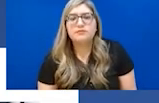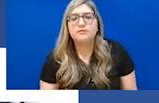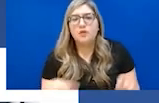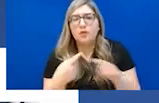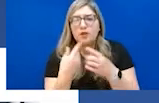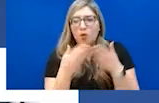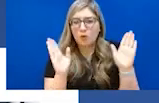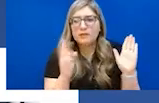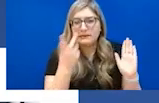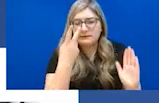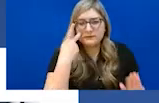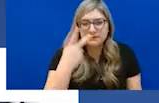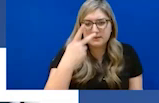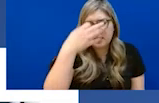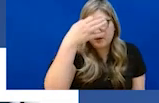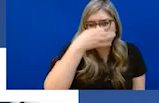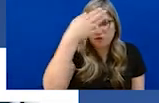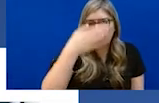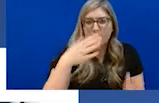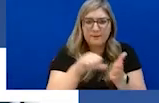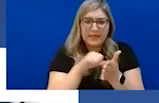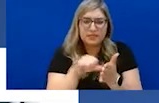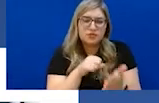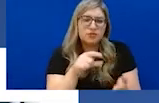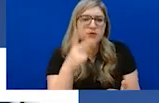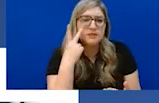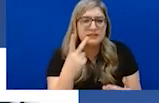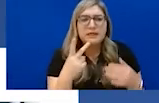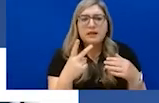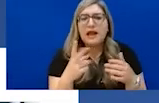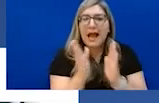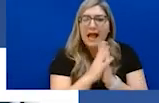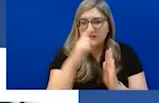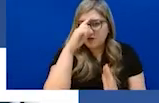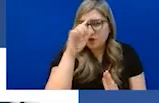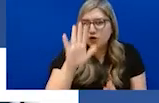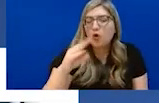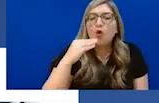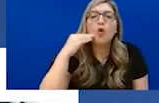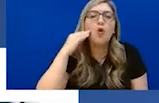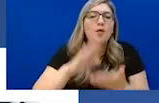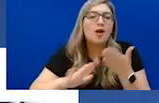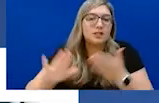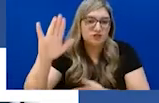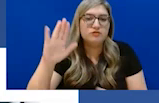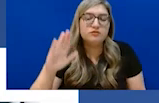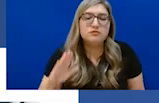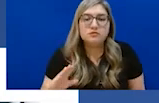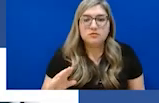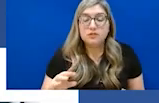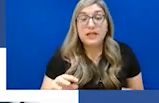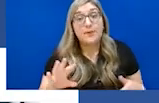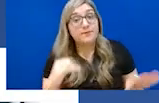that is to enter your home college. If you don't have one, it will encourage you to go and apply